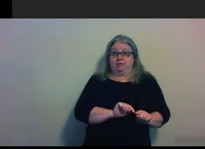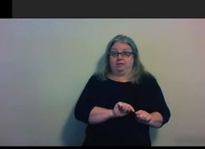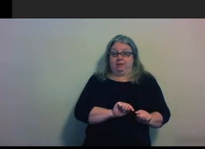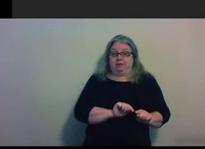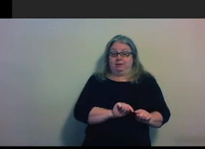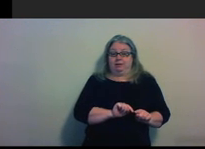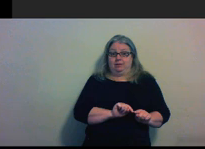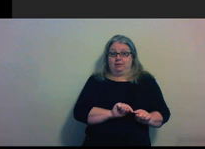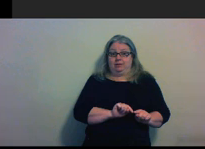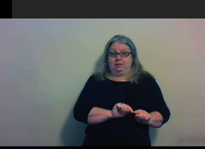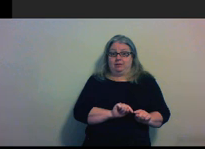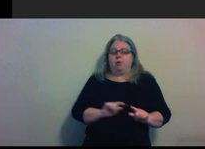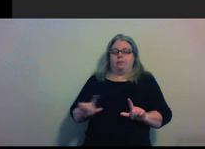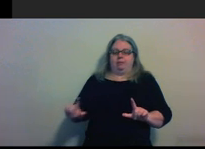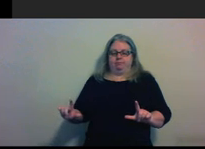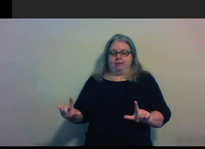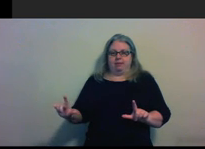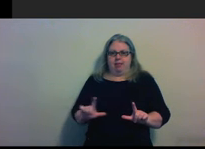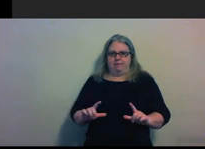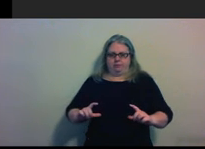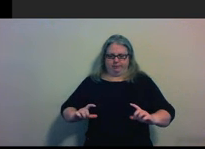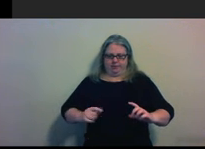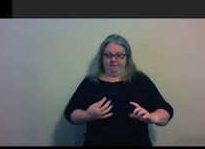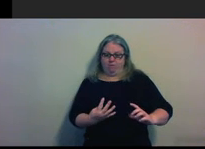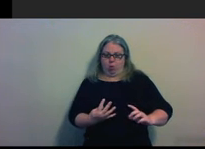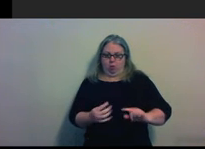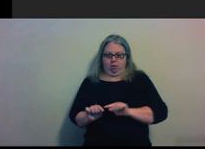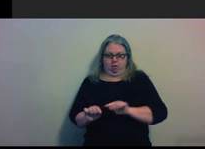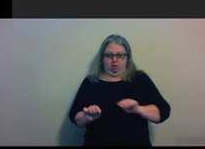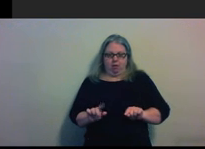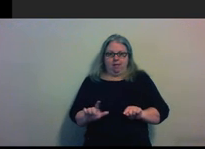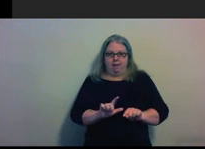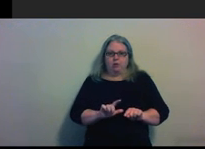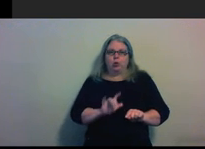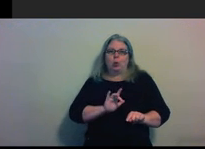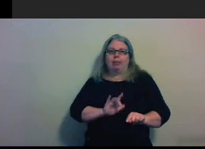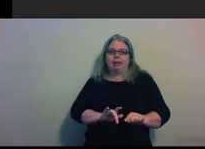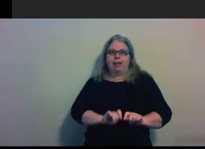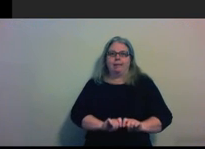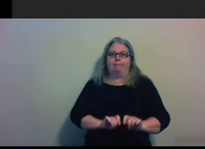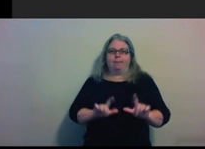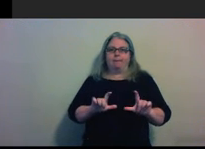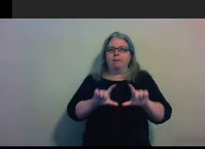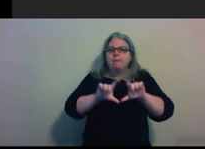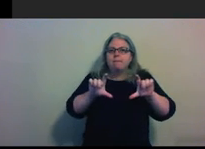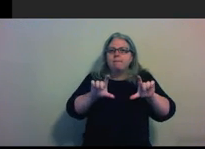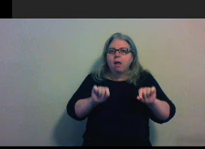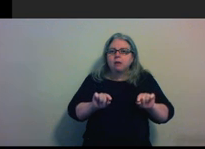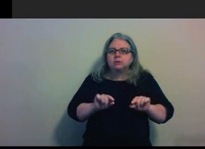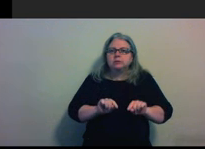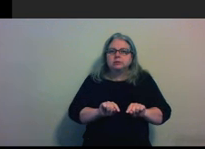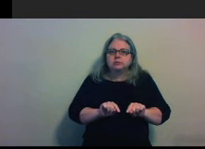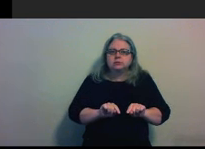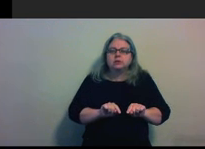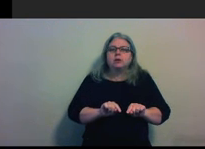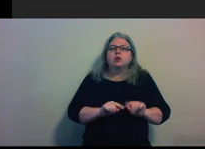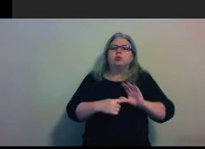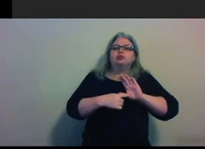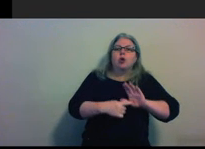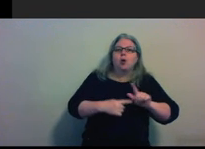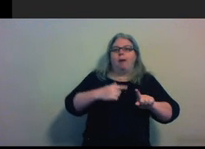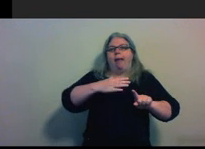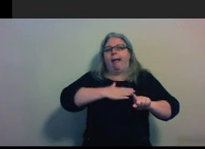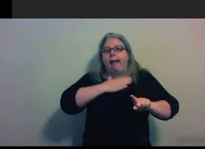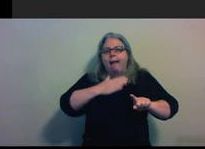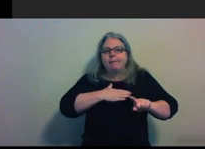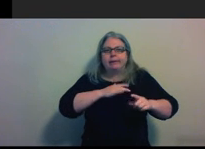little arrow button to pop them up. You can see over here that there are a few different emoticons to allow the teacher to see if you are understanding